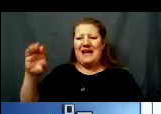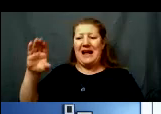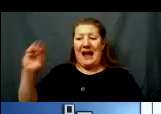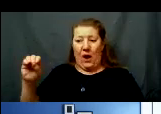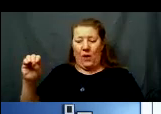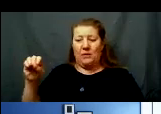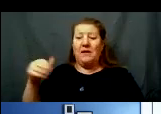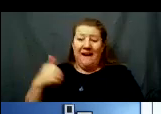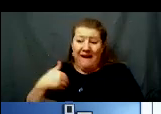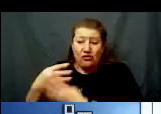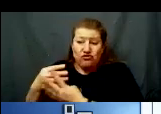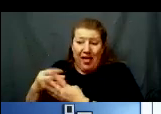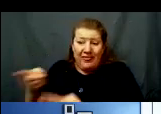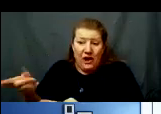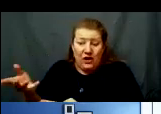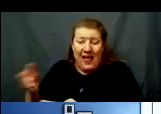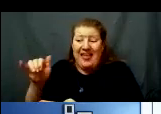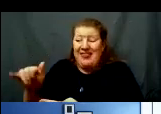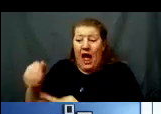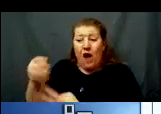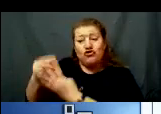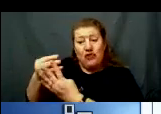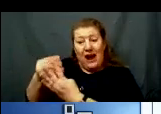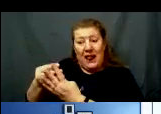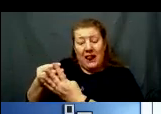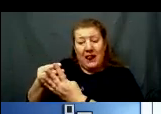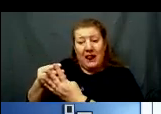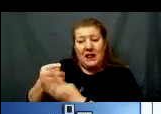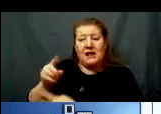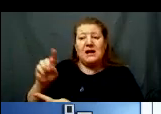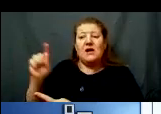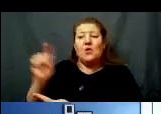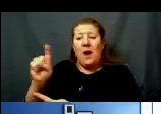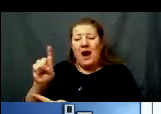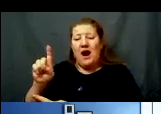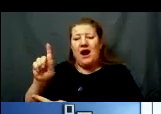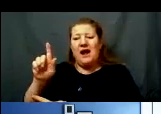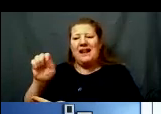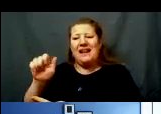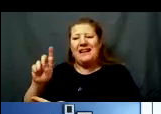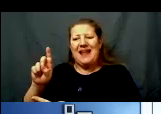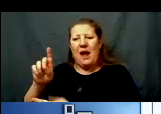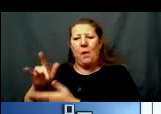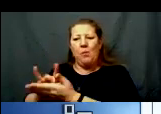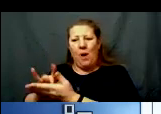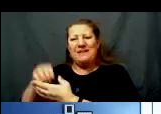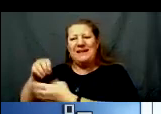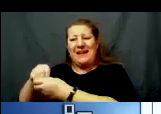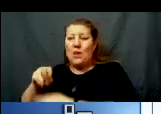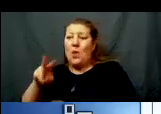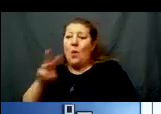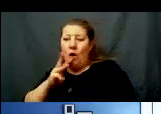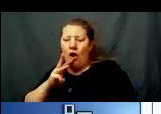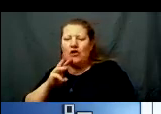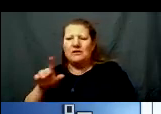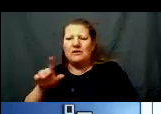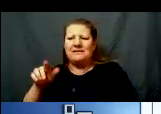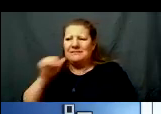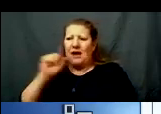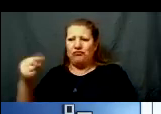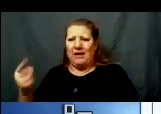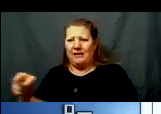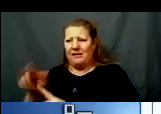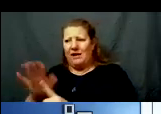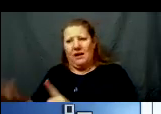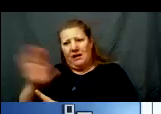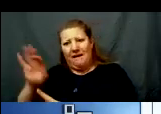that jail was the site of lead poisoning in the water, just as it was throughout Flint, Michigan. The